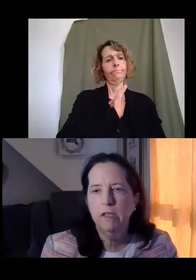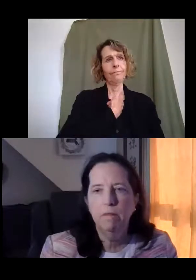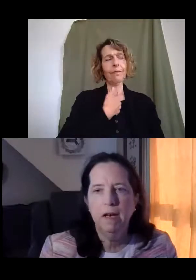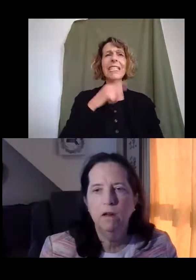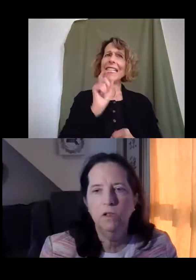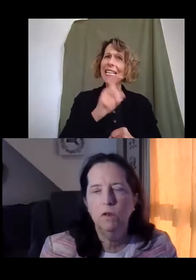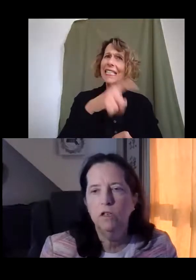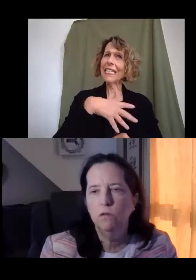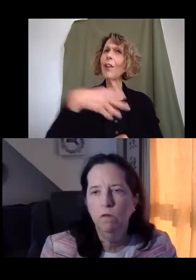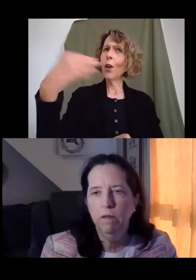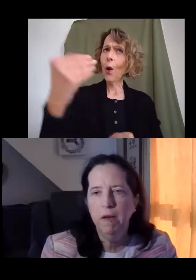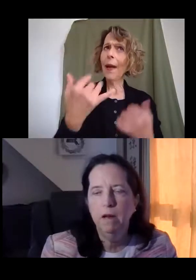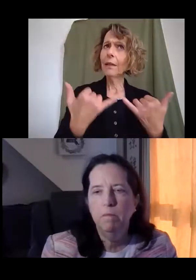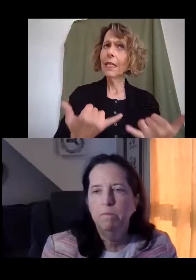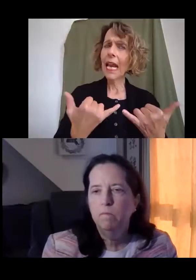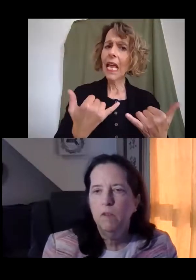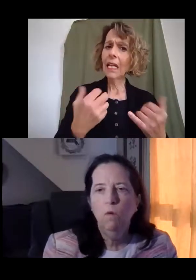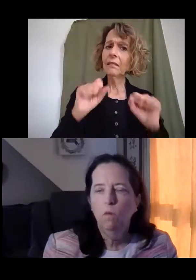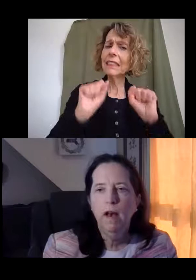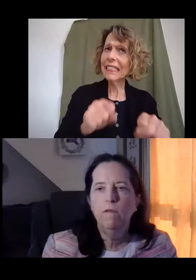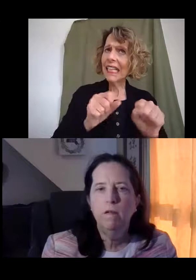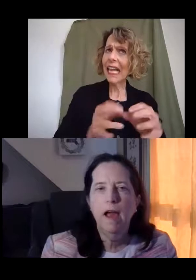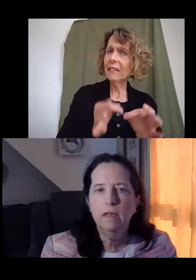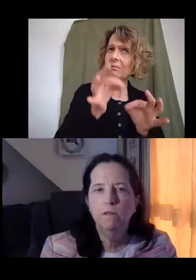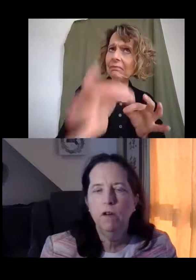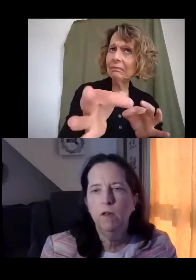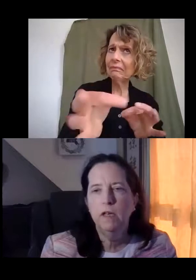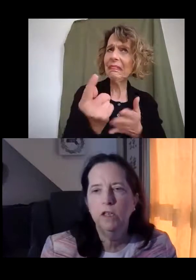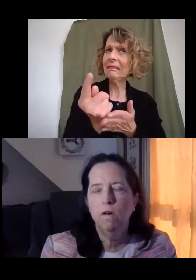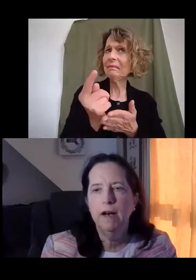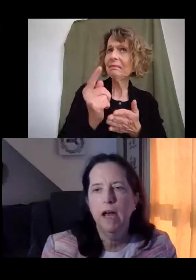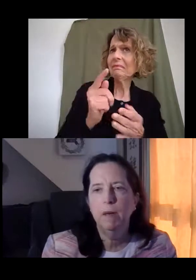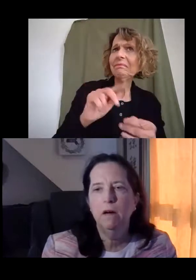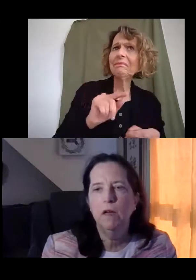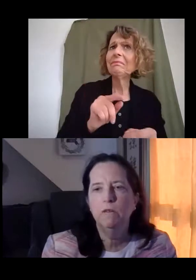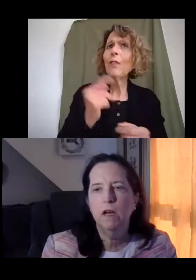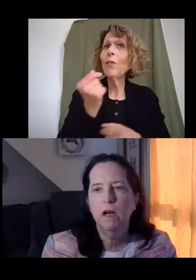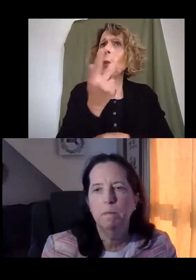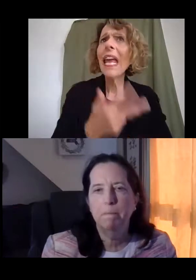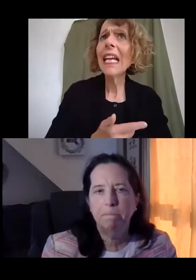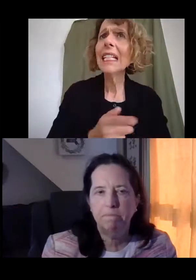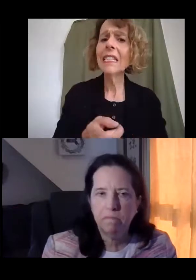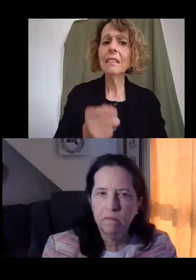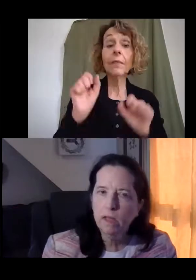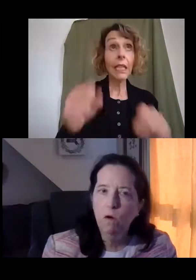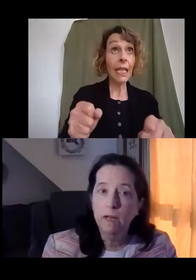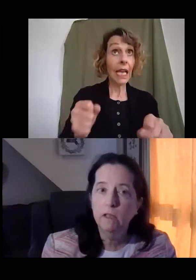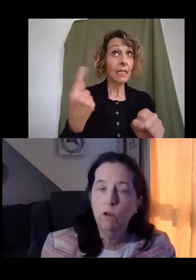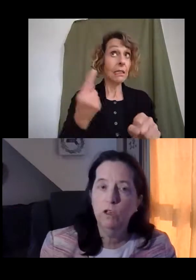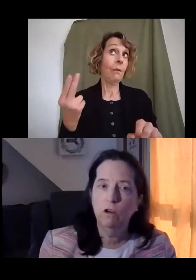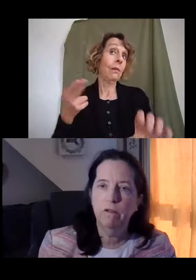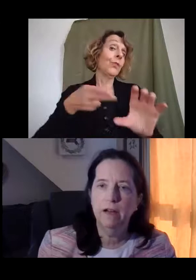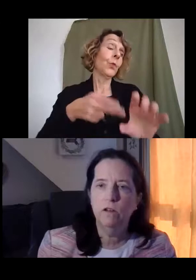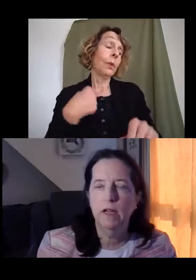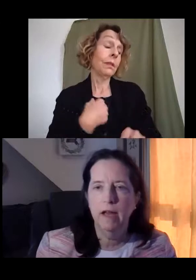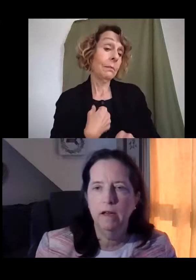Do I have somebody else who could do it with me? Whatever. Ask if you really need to go out at that period of time. What's the wind